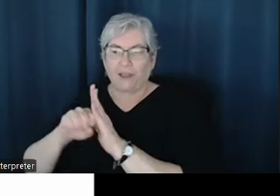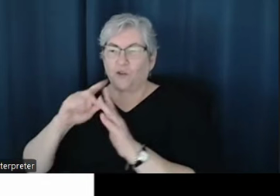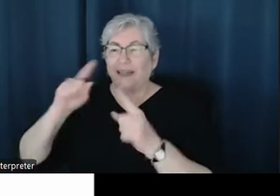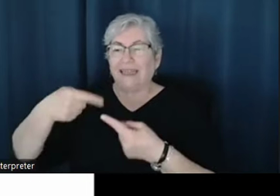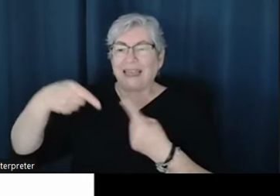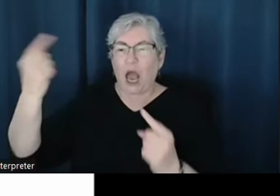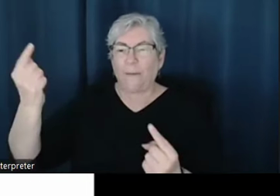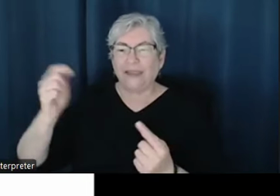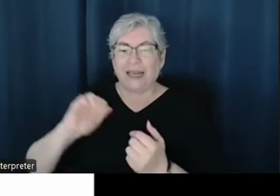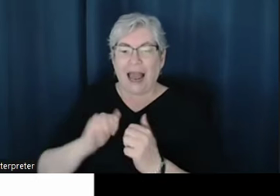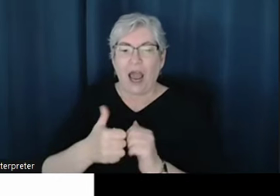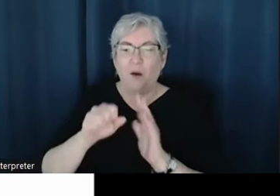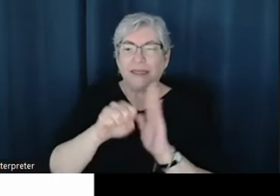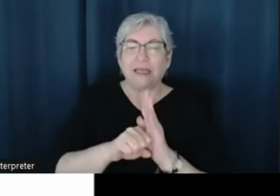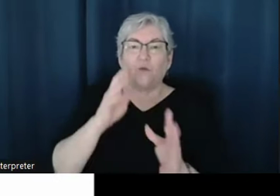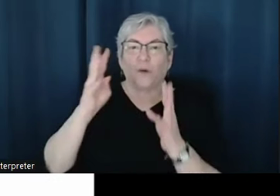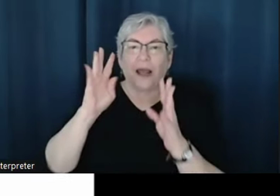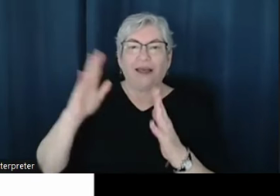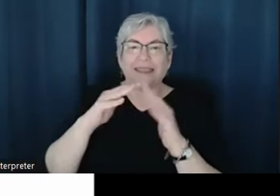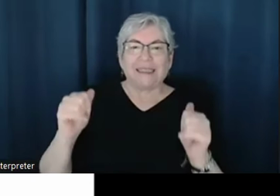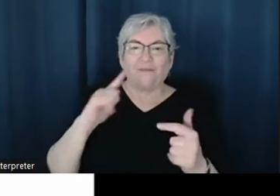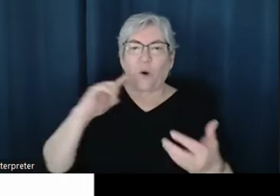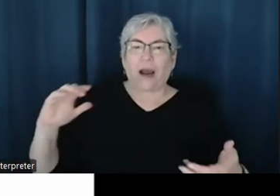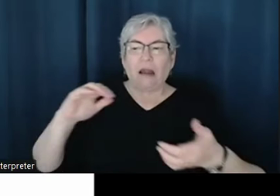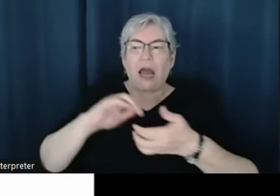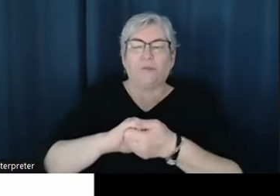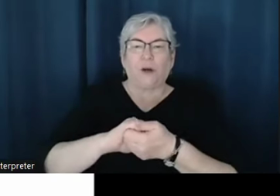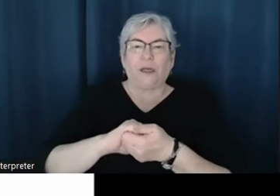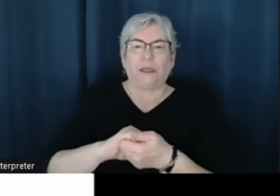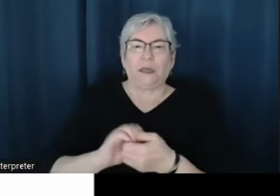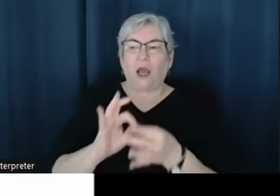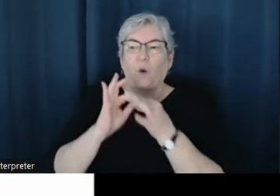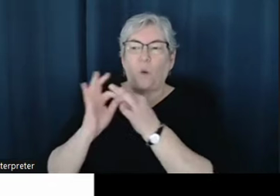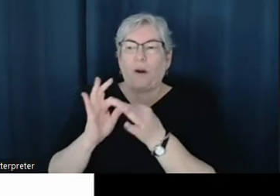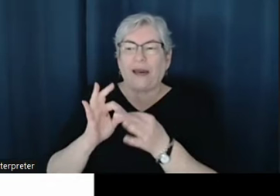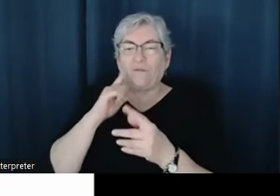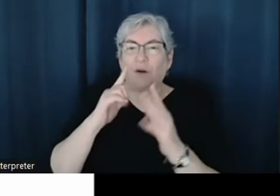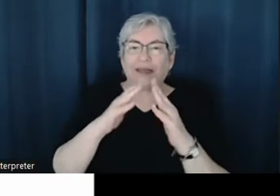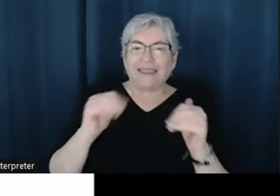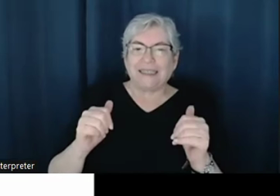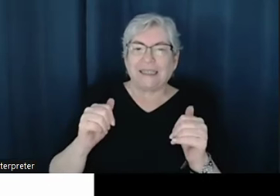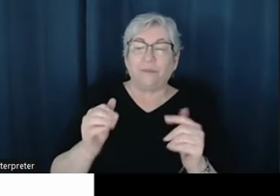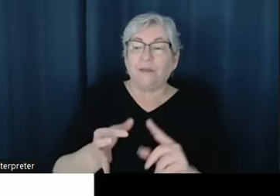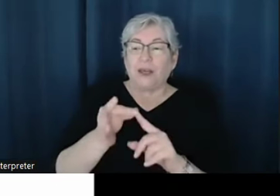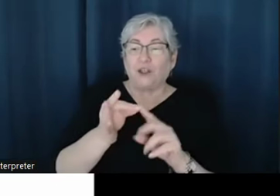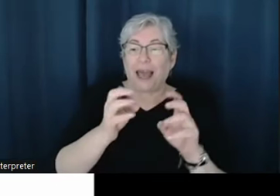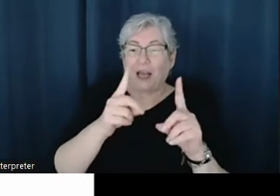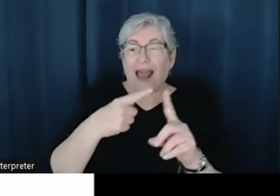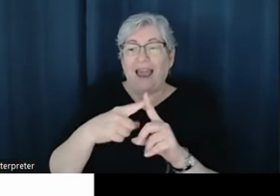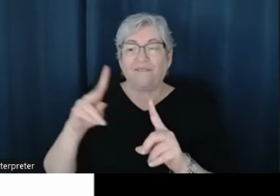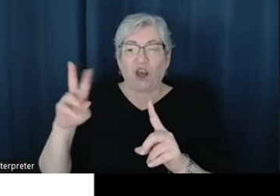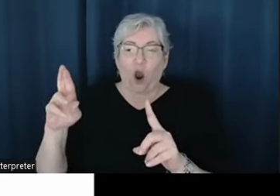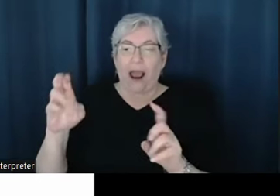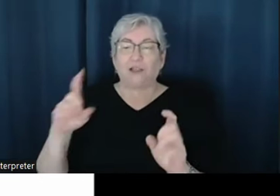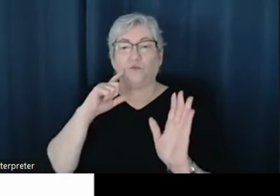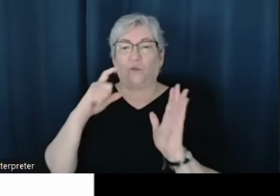So the way in which the state will create its system of collaboration and coordination between the system, the special ed system and the VR system needs to